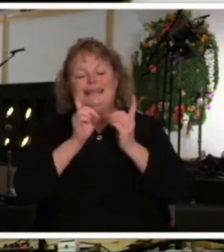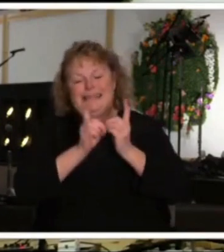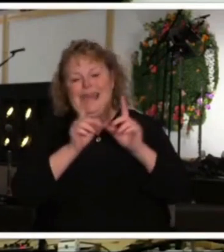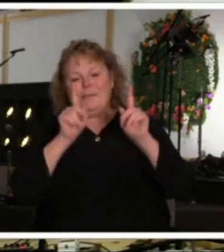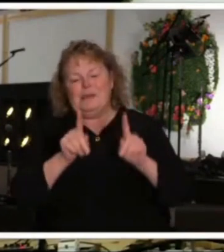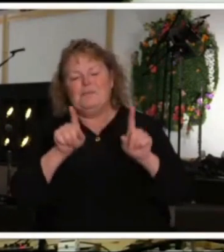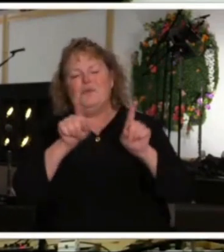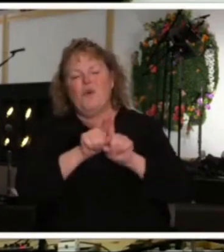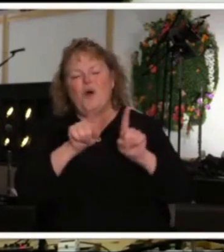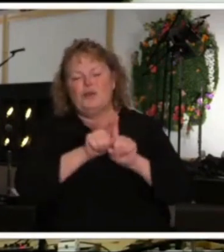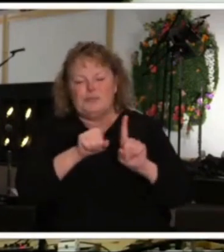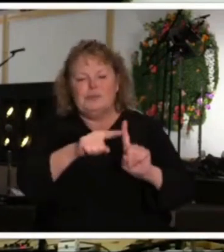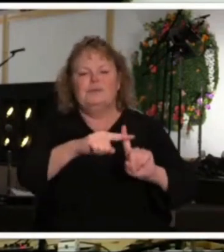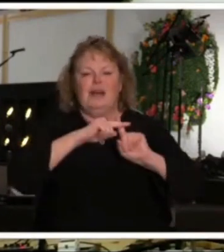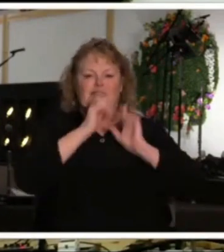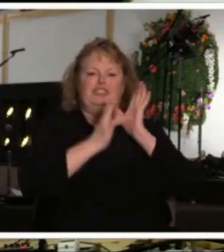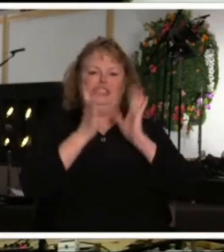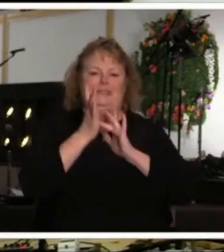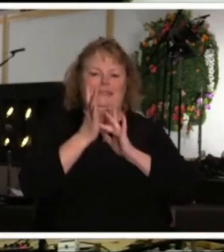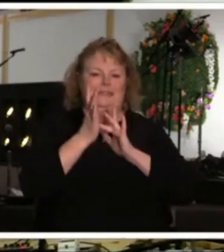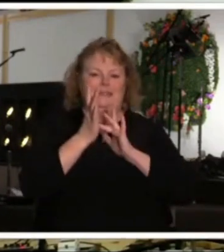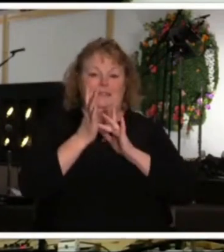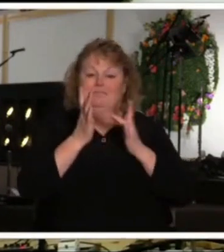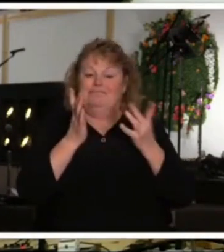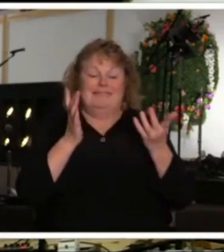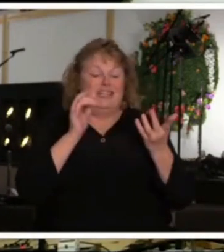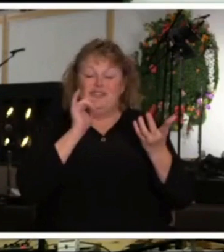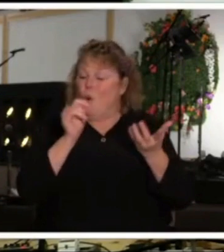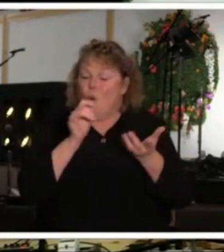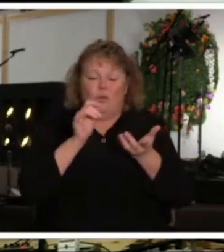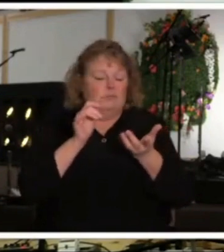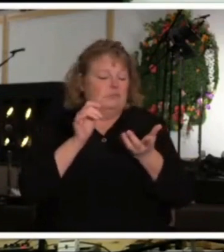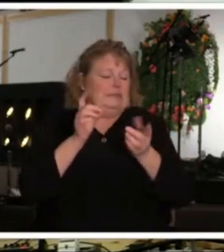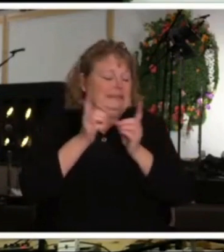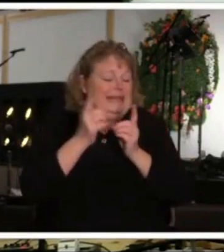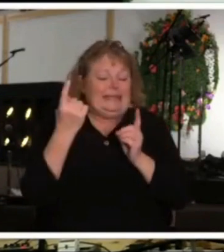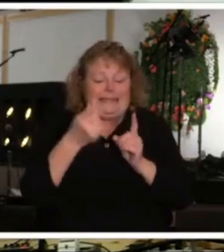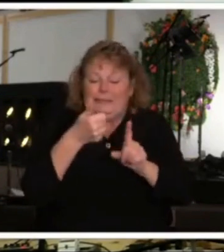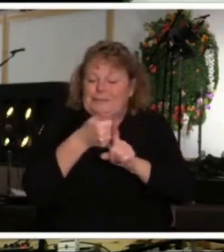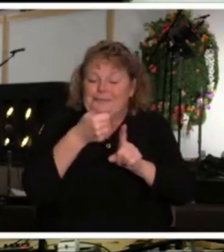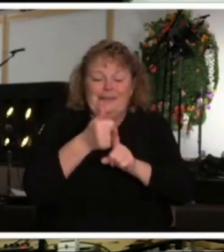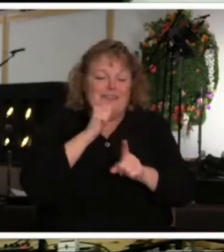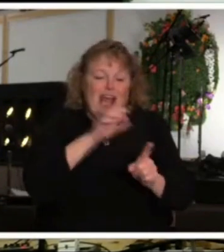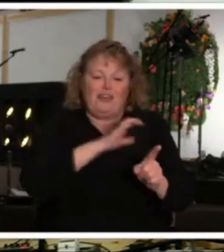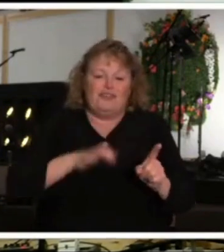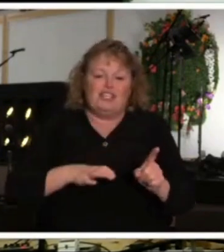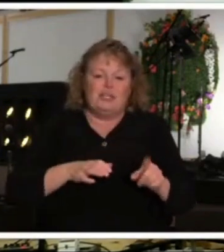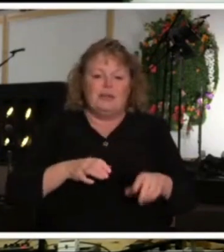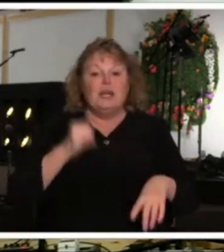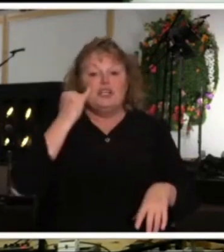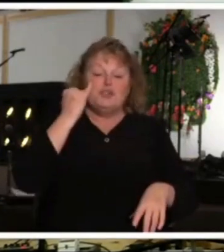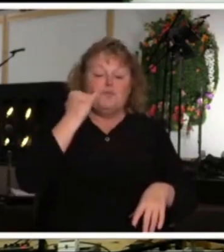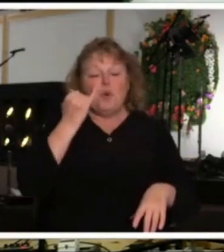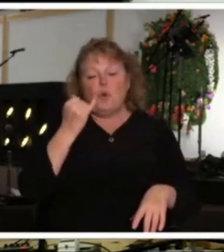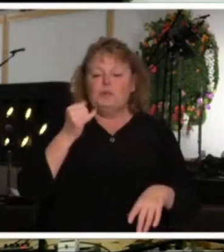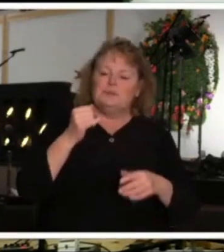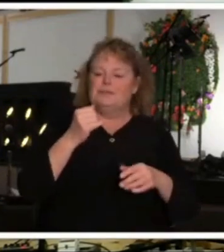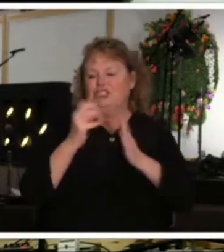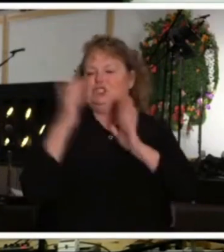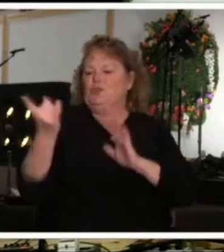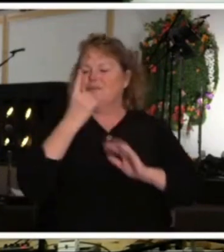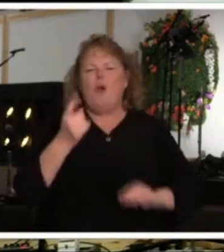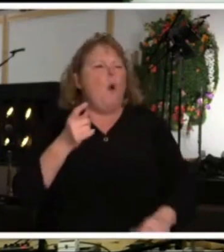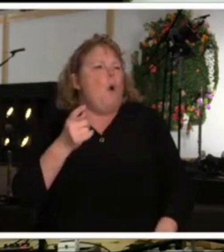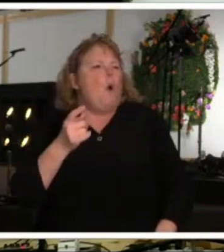You're not to be unequally yoked. And so I run into a lot of people who be like, Pastor Payne, I got this boyfriend, I got this girlfriend.